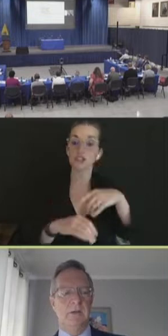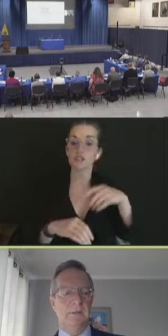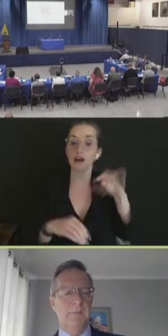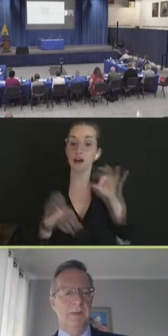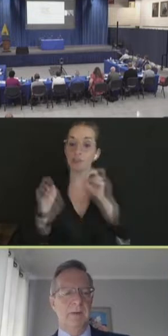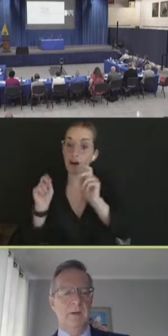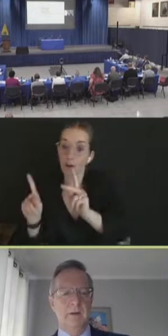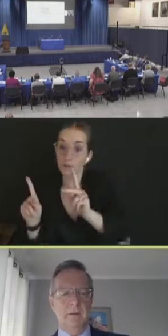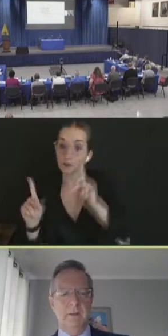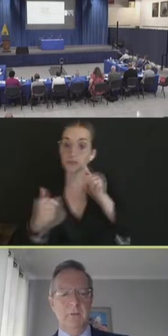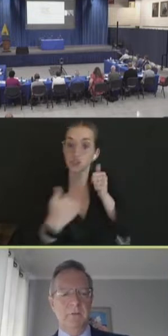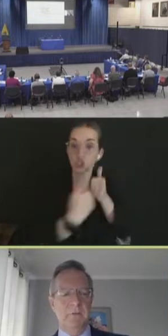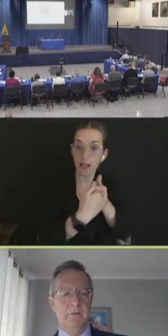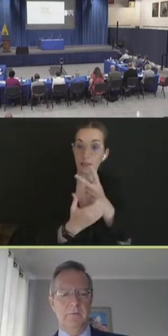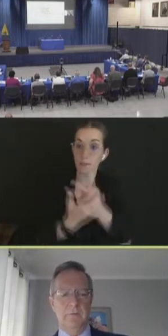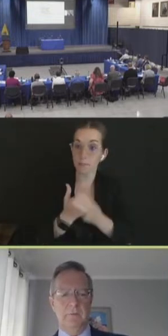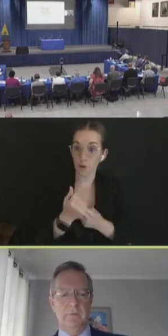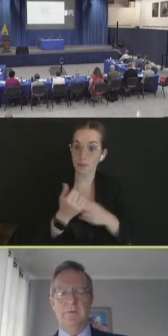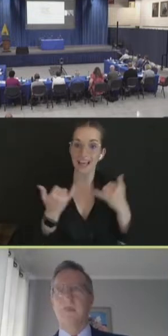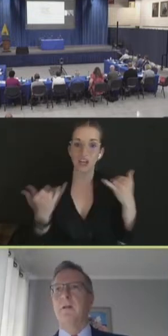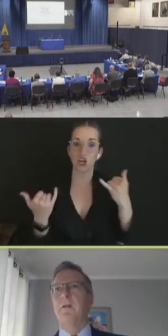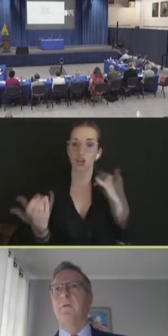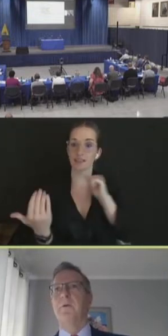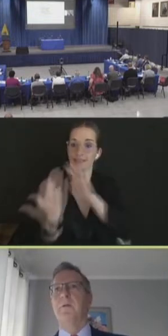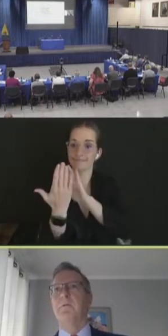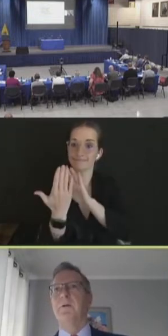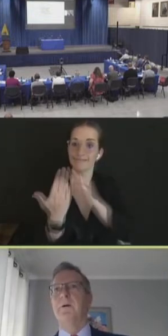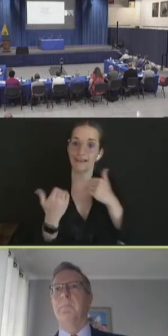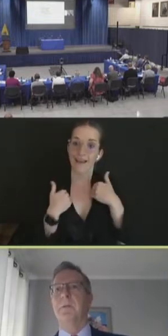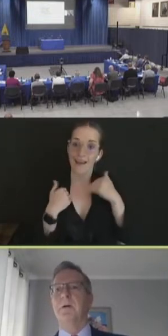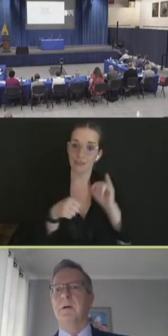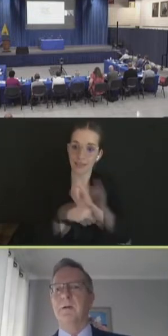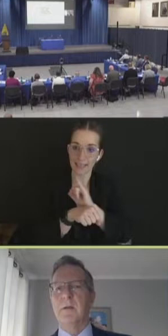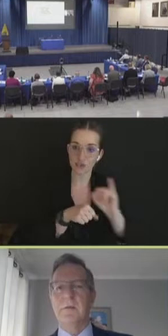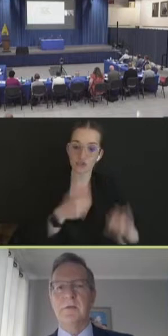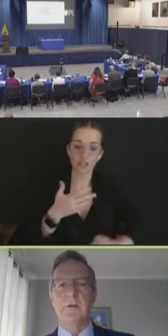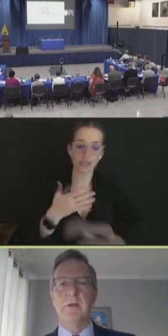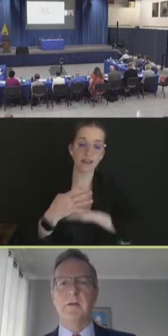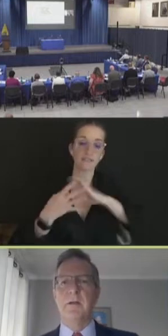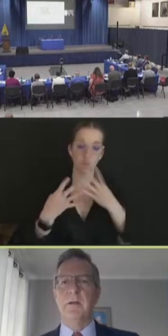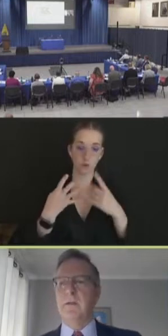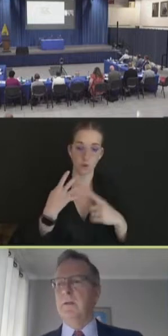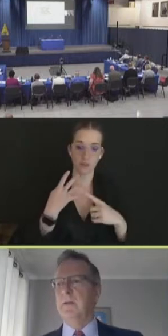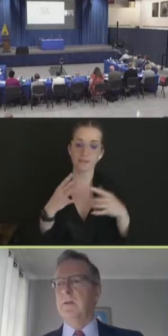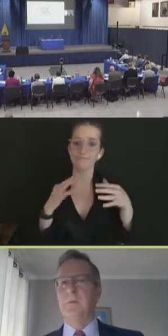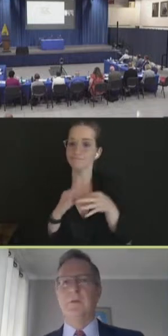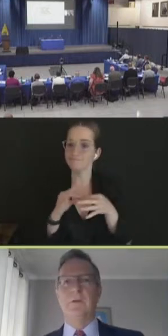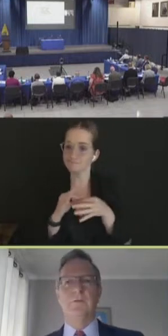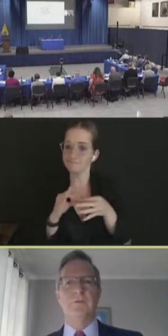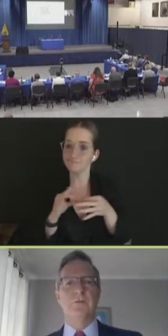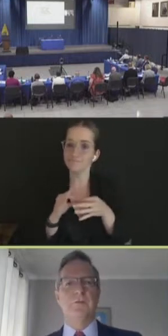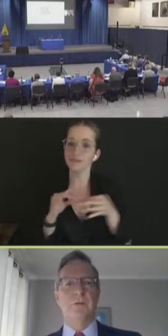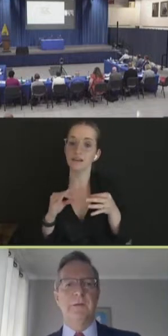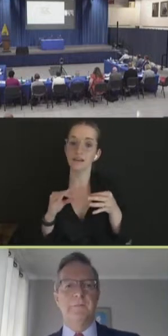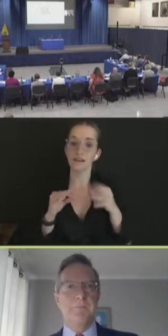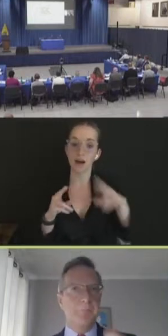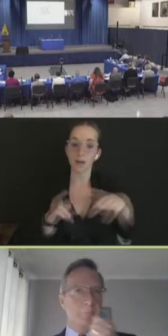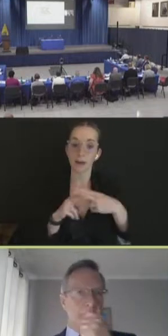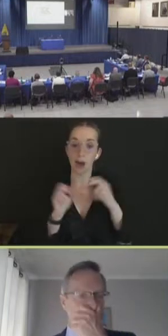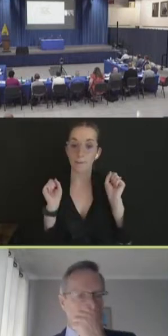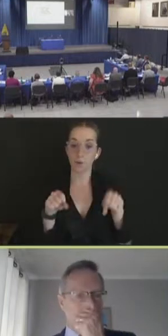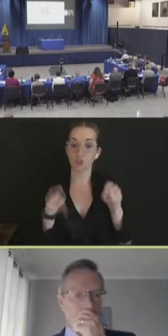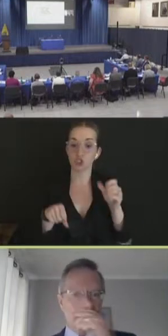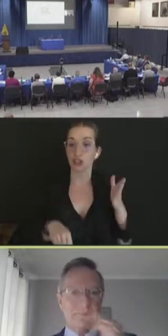currently encountered, and then fourth, a little bit of commentary on the potential future state.